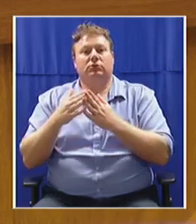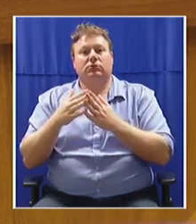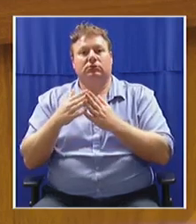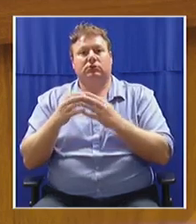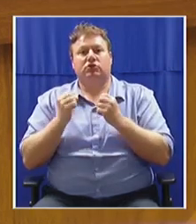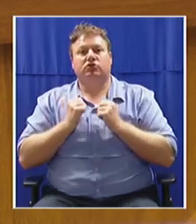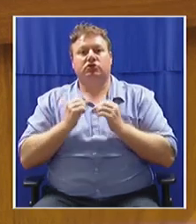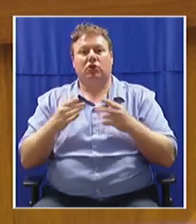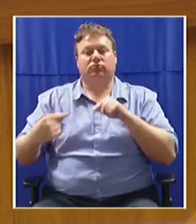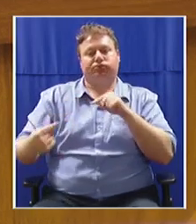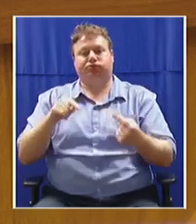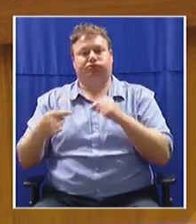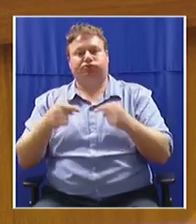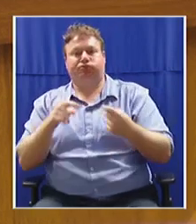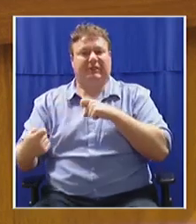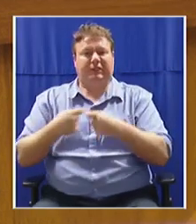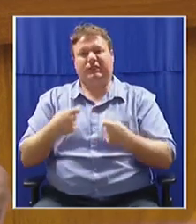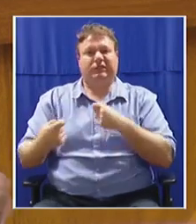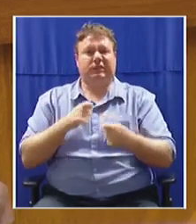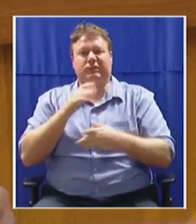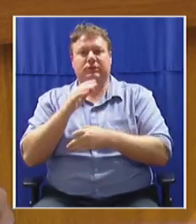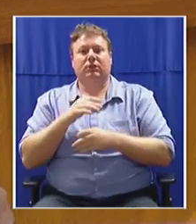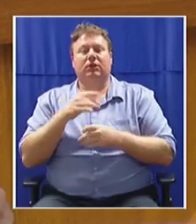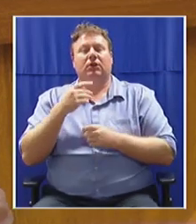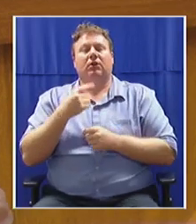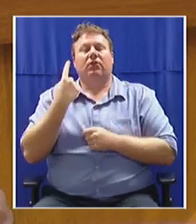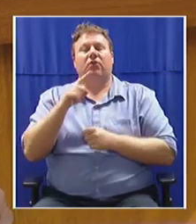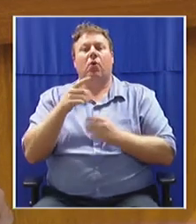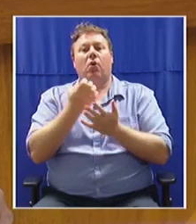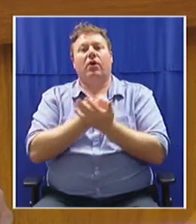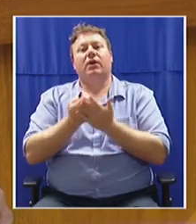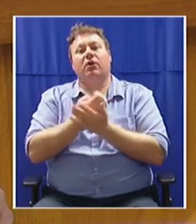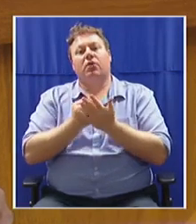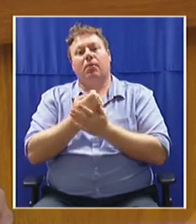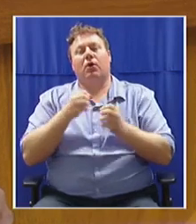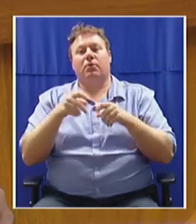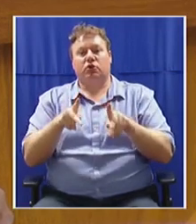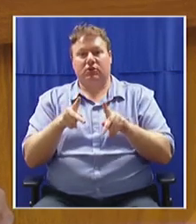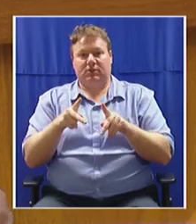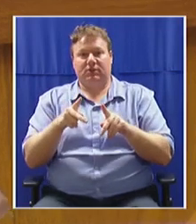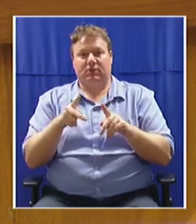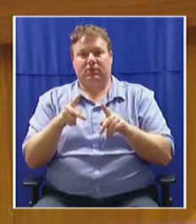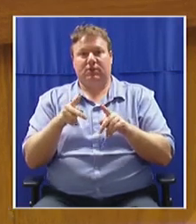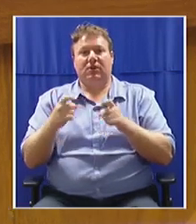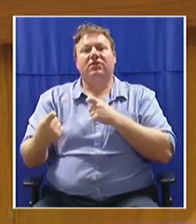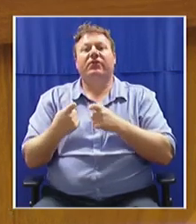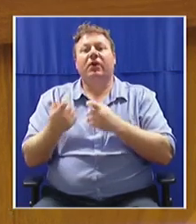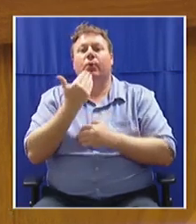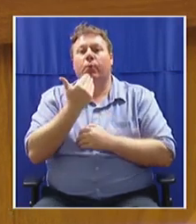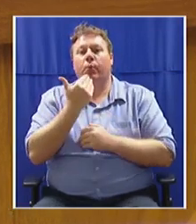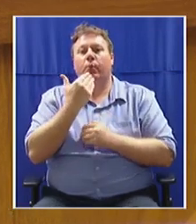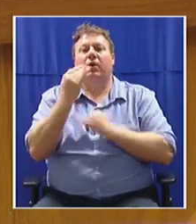over economic opportunities, more so with foreign nationals. As a matter of